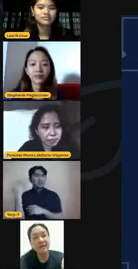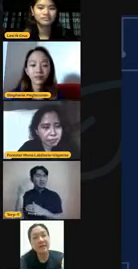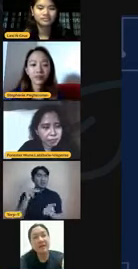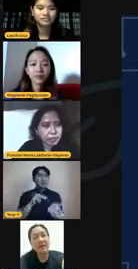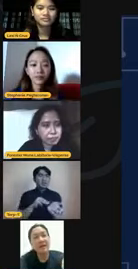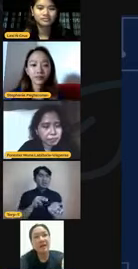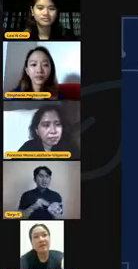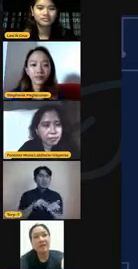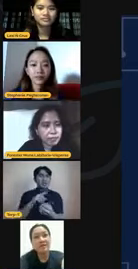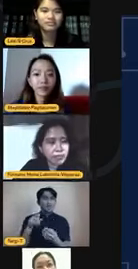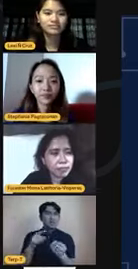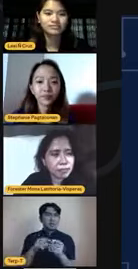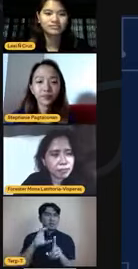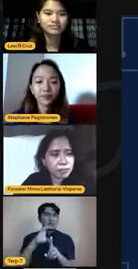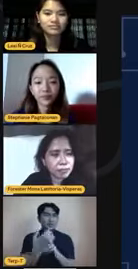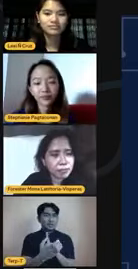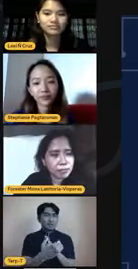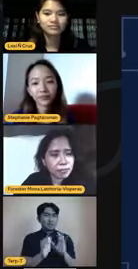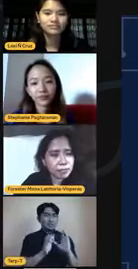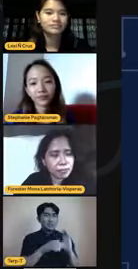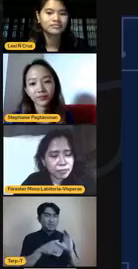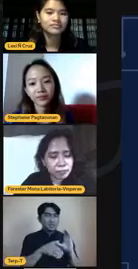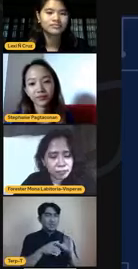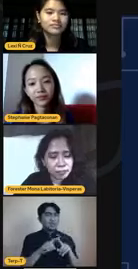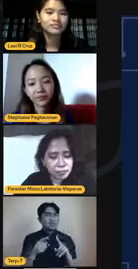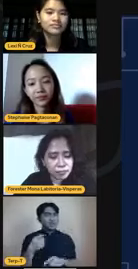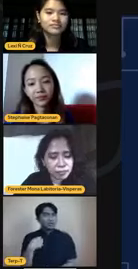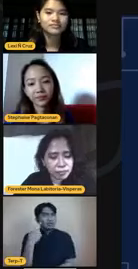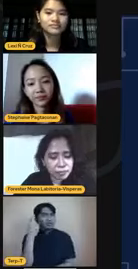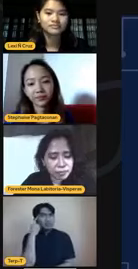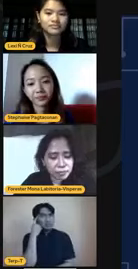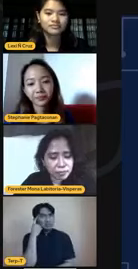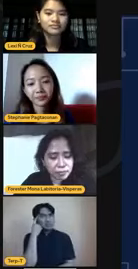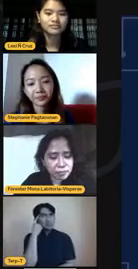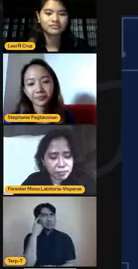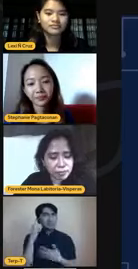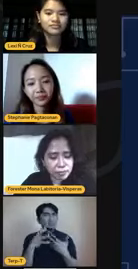condition. But then as it has